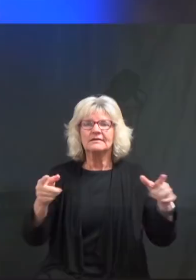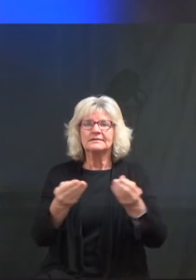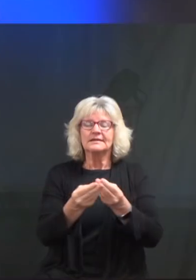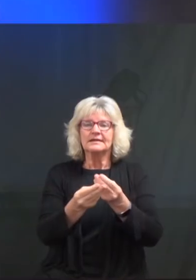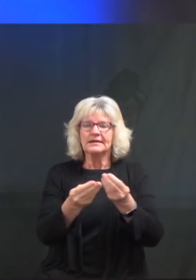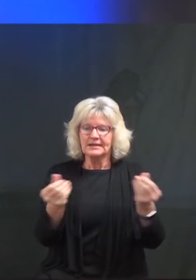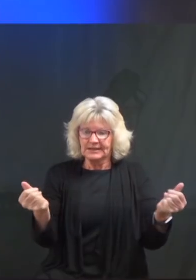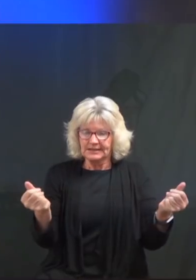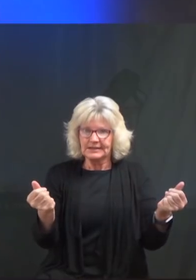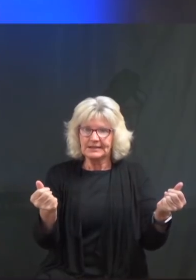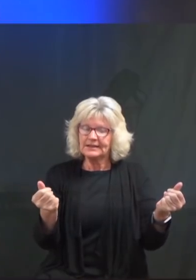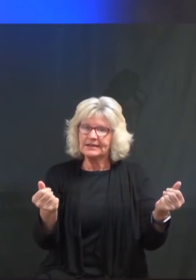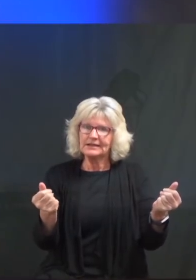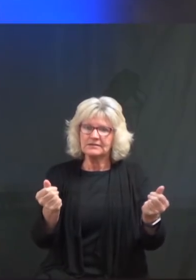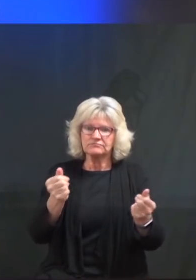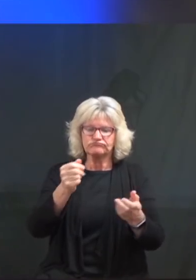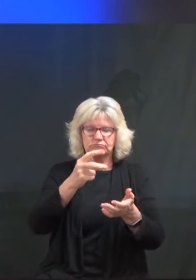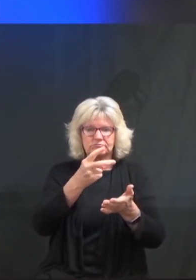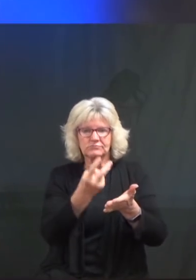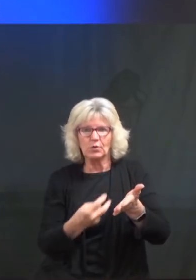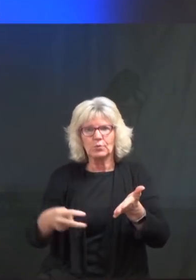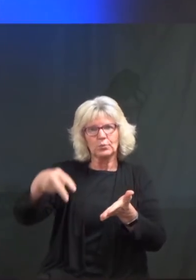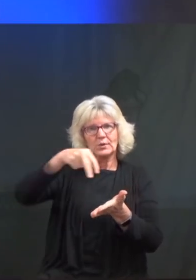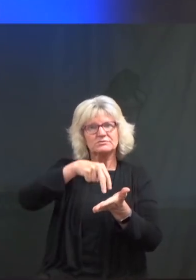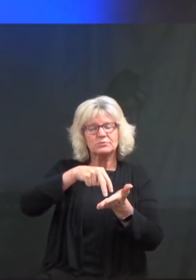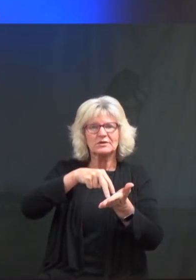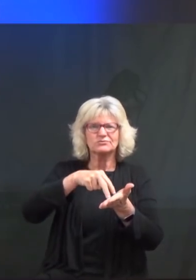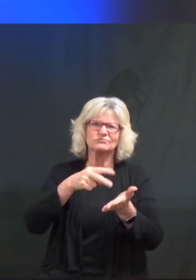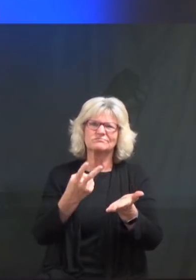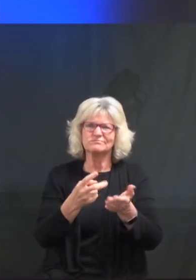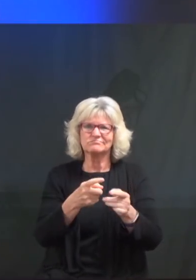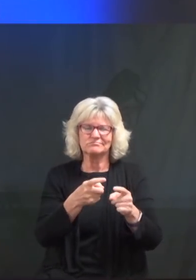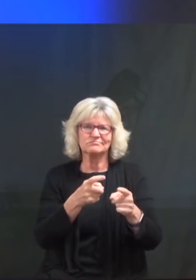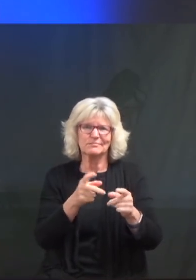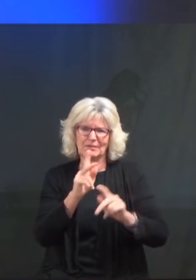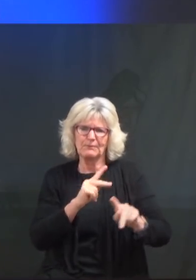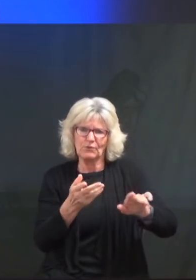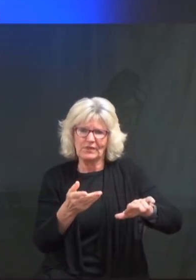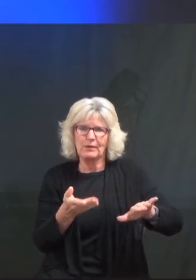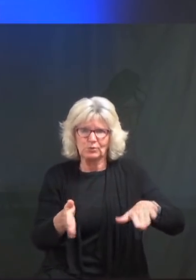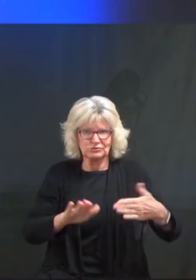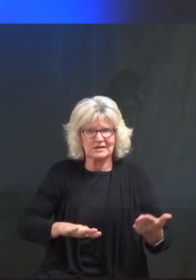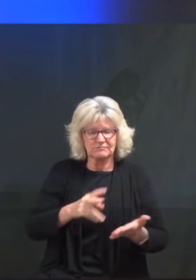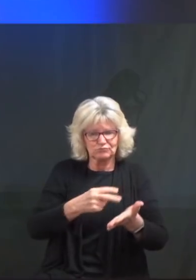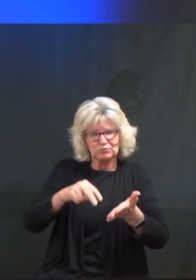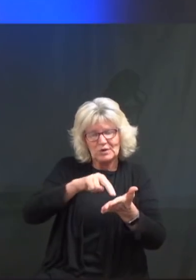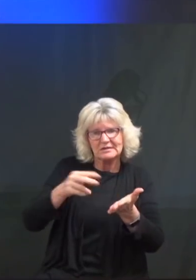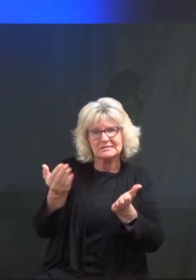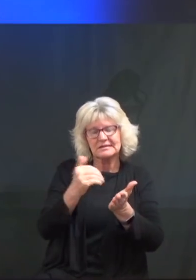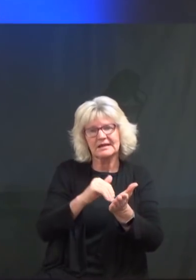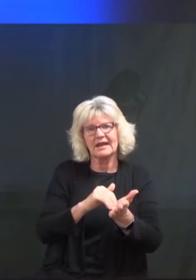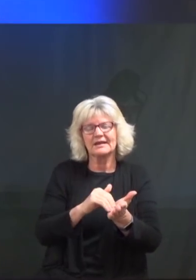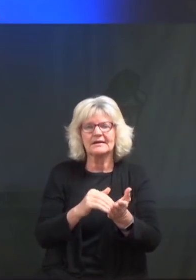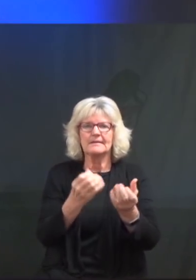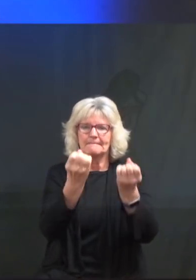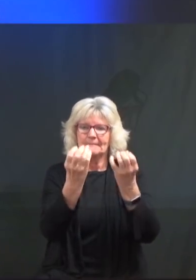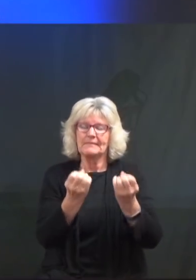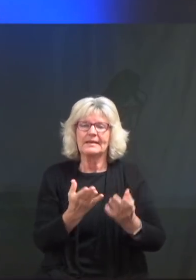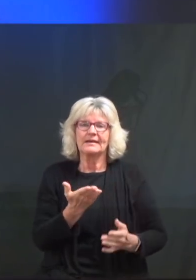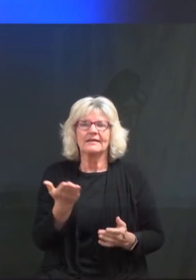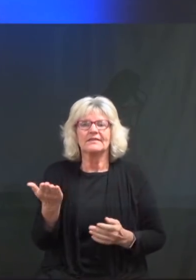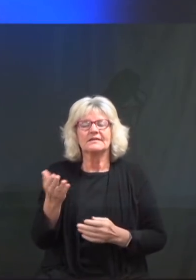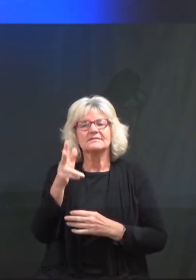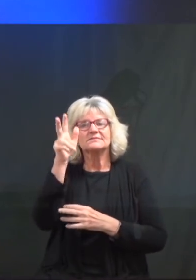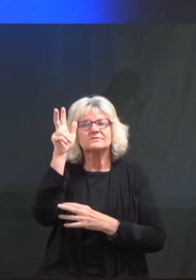or the even resurrections that took place. There was some things that went on. There was a lot of things, and